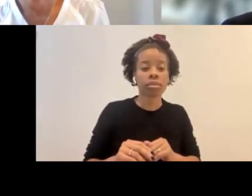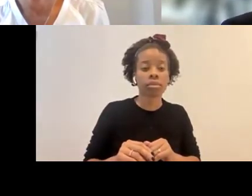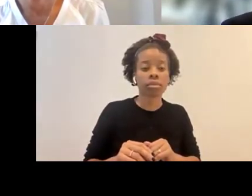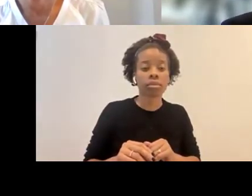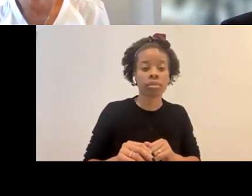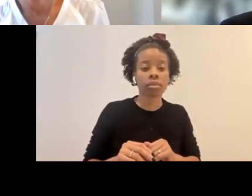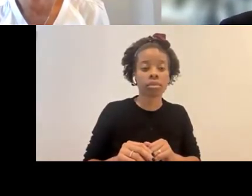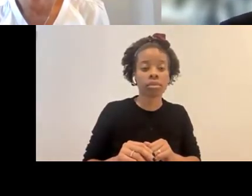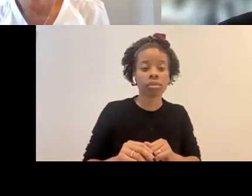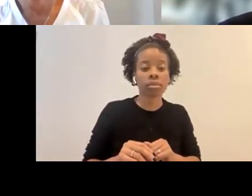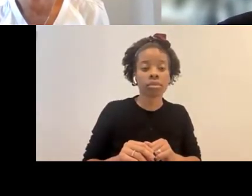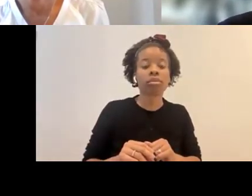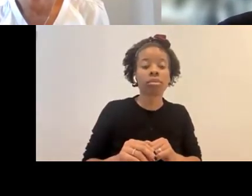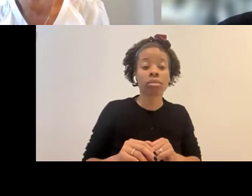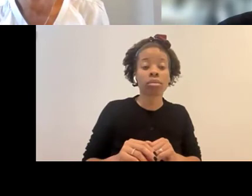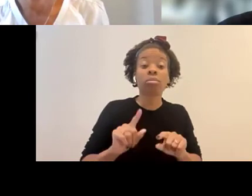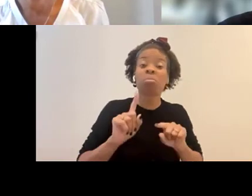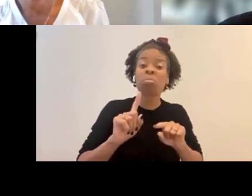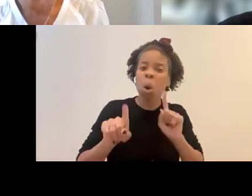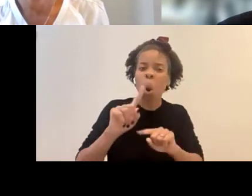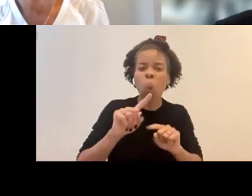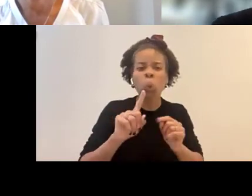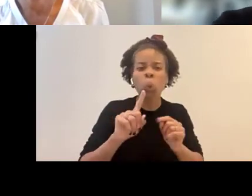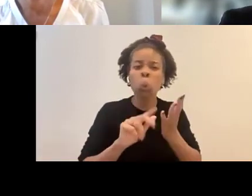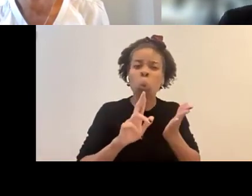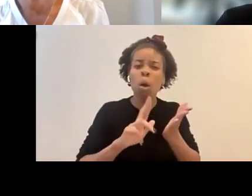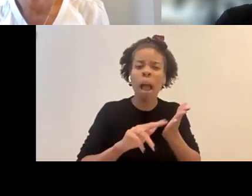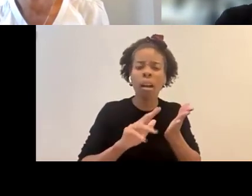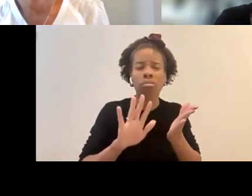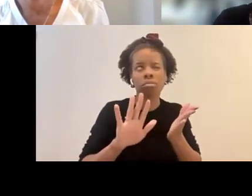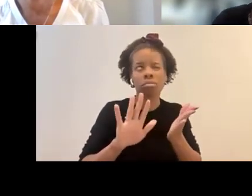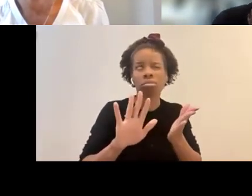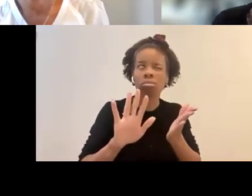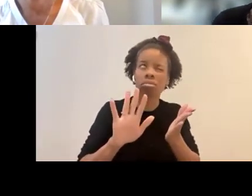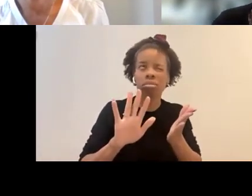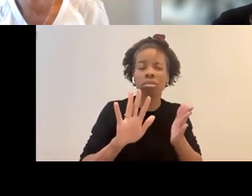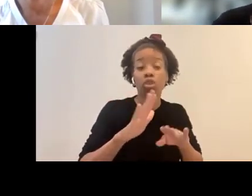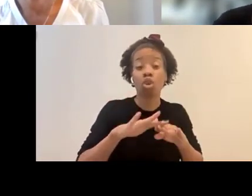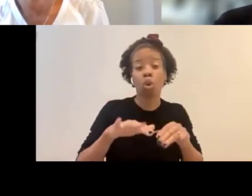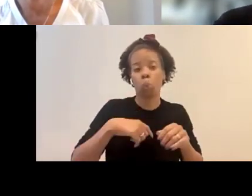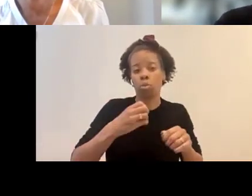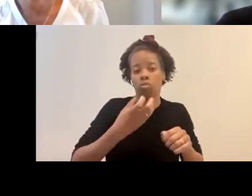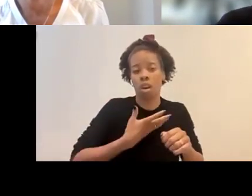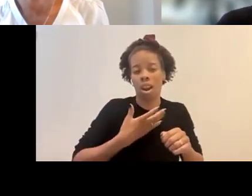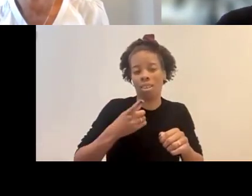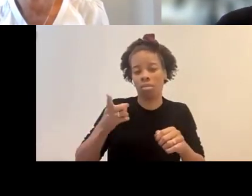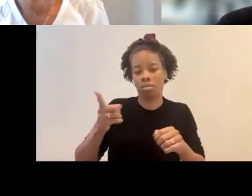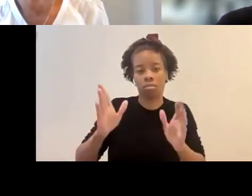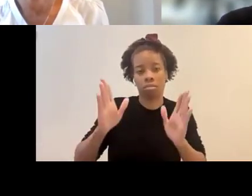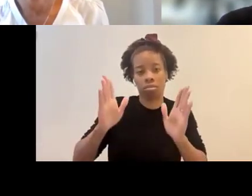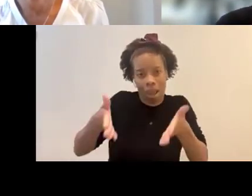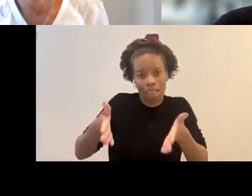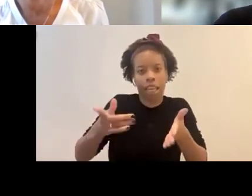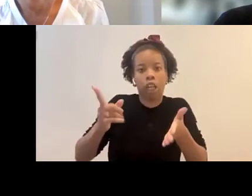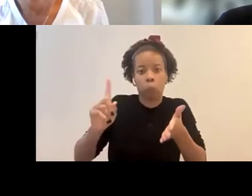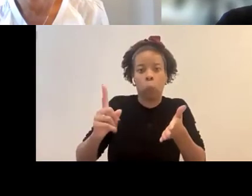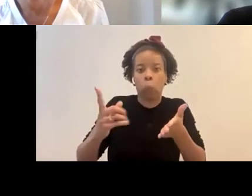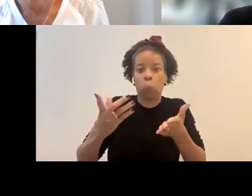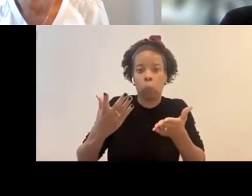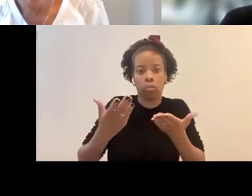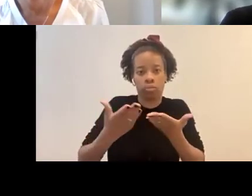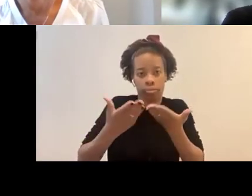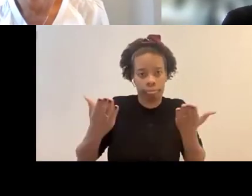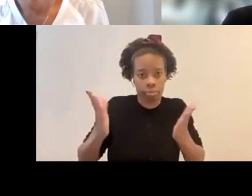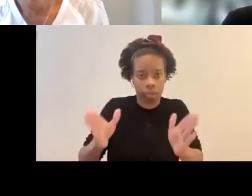of most of the UN, except by the Human Rights Organization, which is mandated to speak in those terms. But